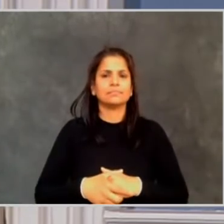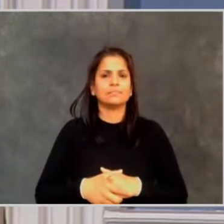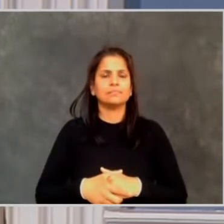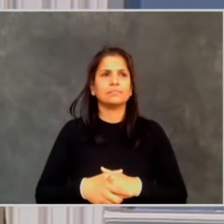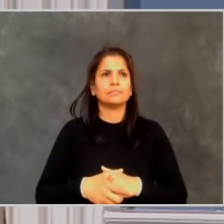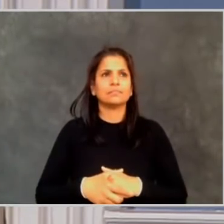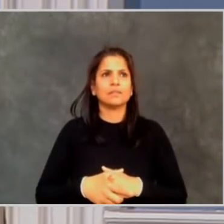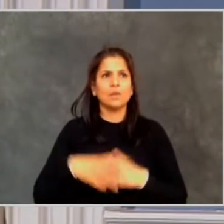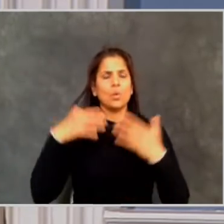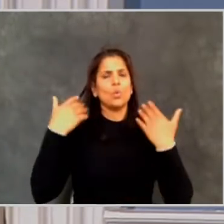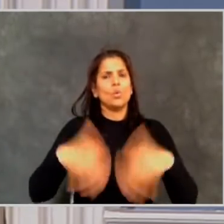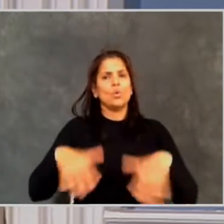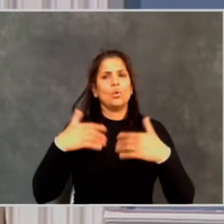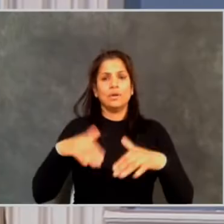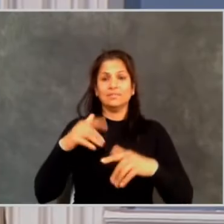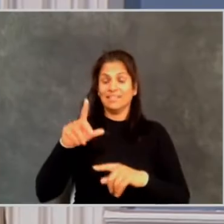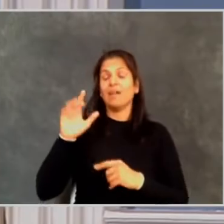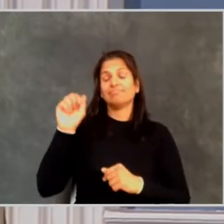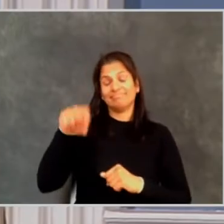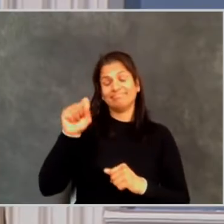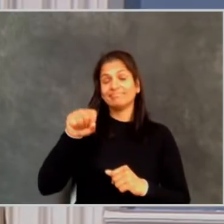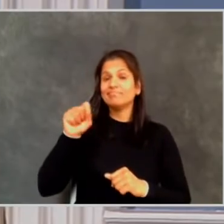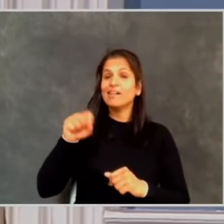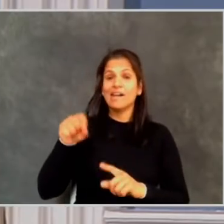so in that, we have